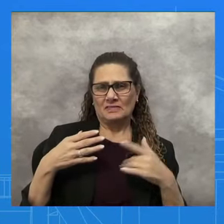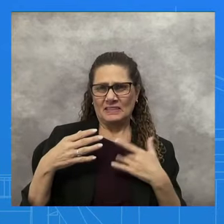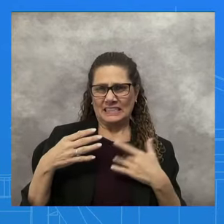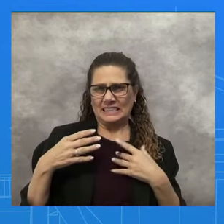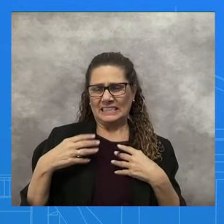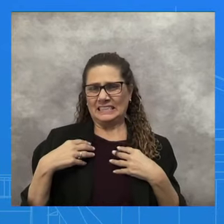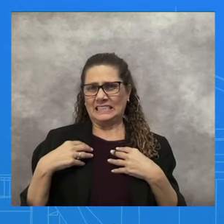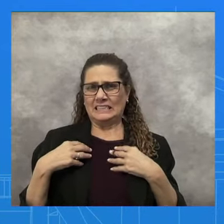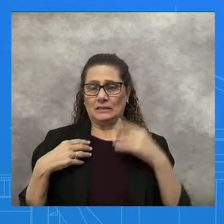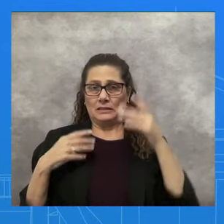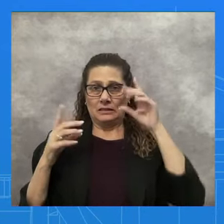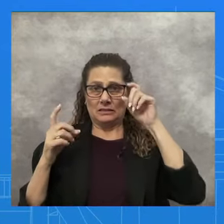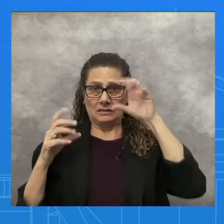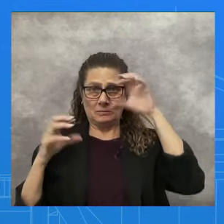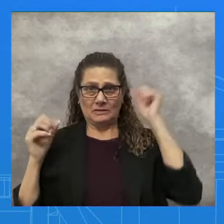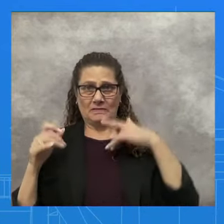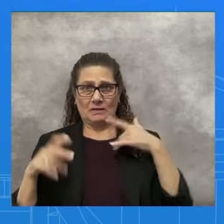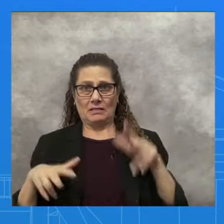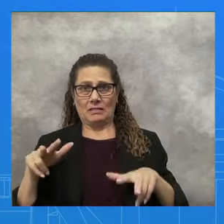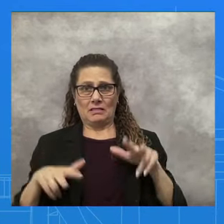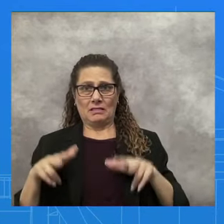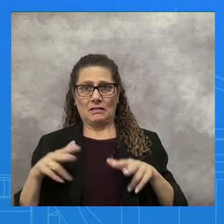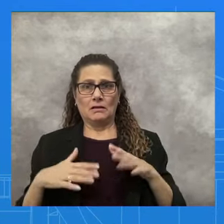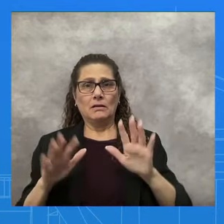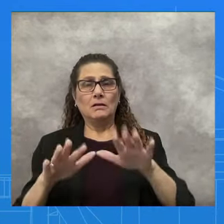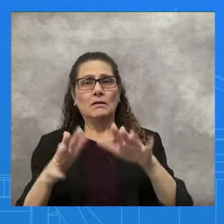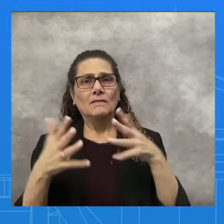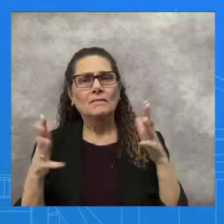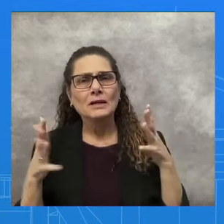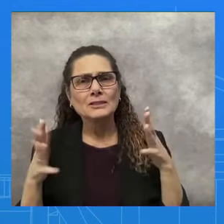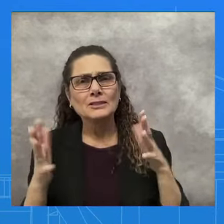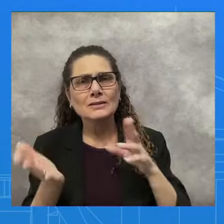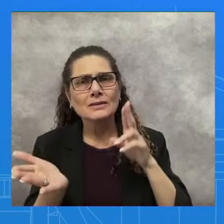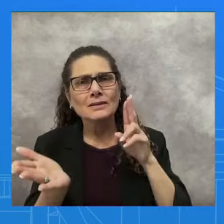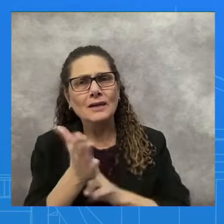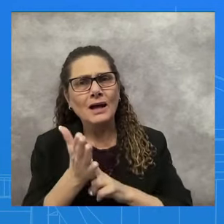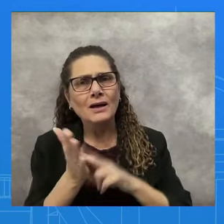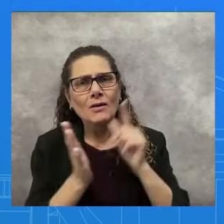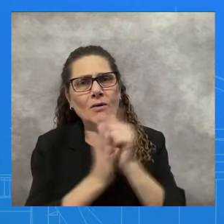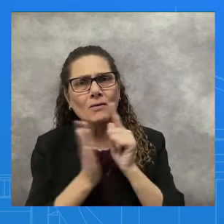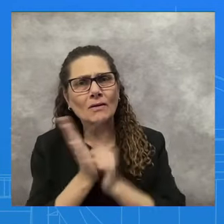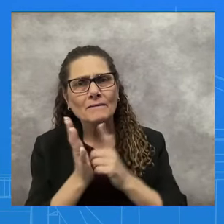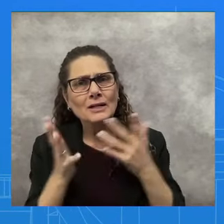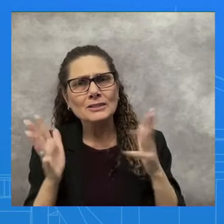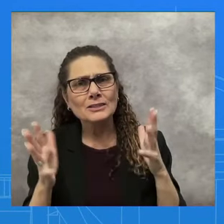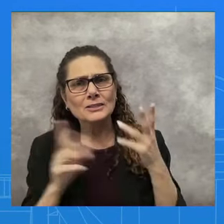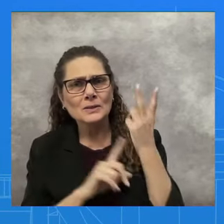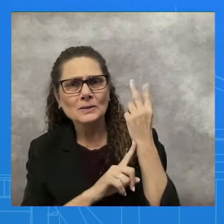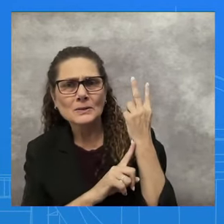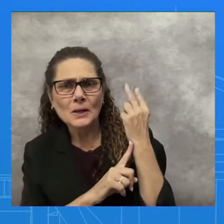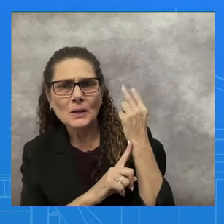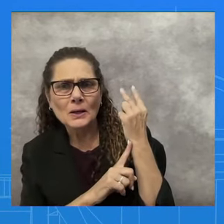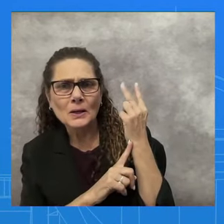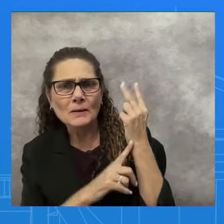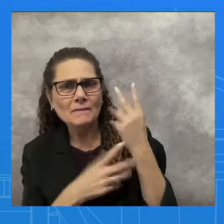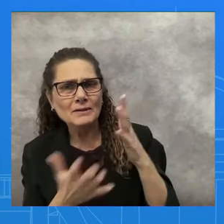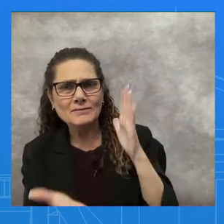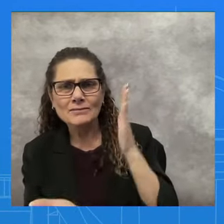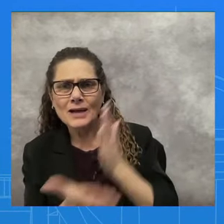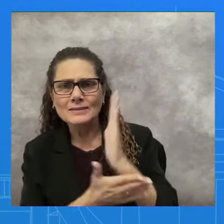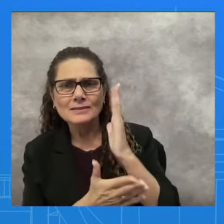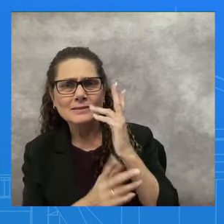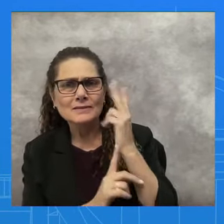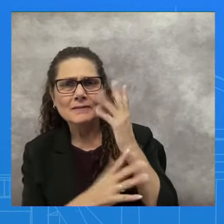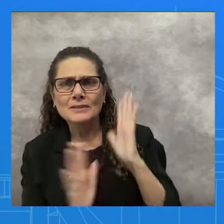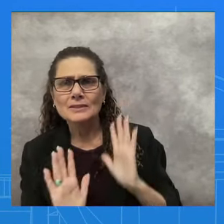right? Almost 2 years ago. We were able to do that. So obviously we have their attention. Obviously there's some care about